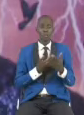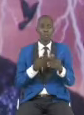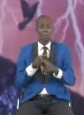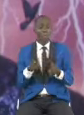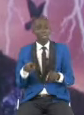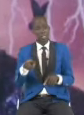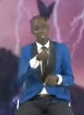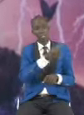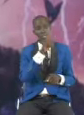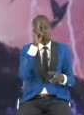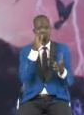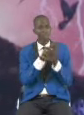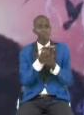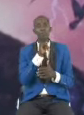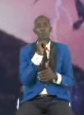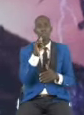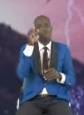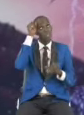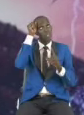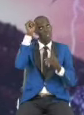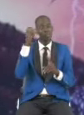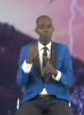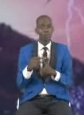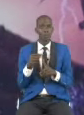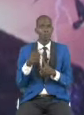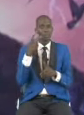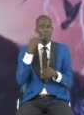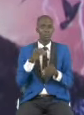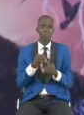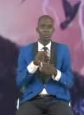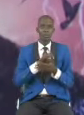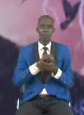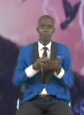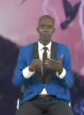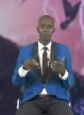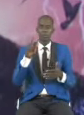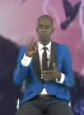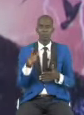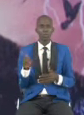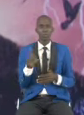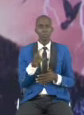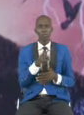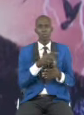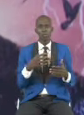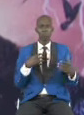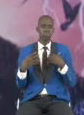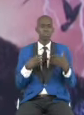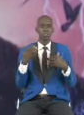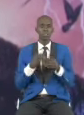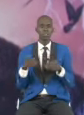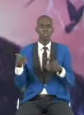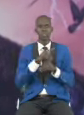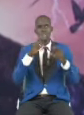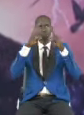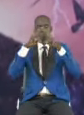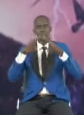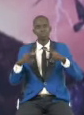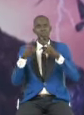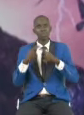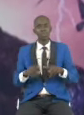his word. Verse 25, they murmured in their tents, they hearkened not unto